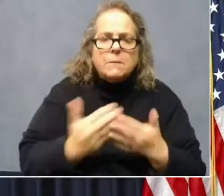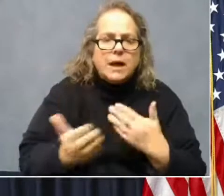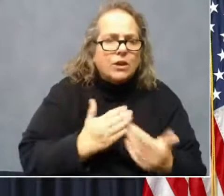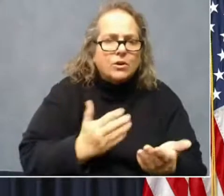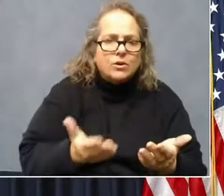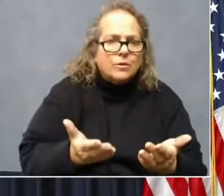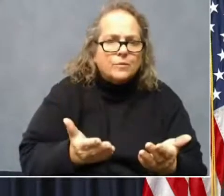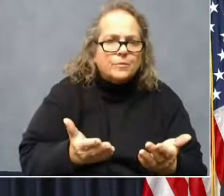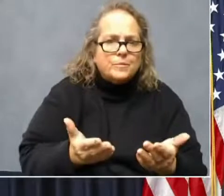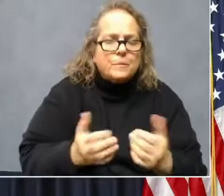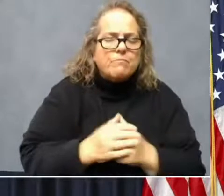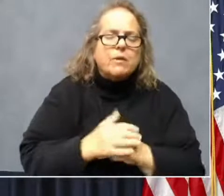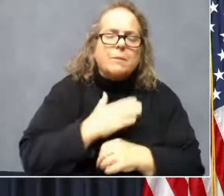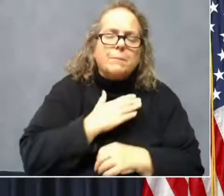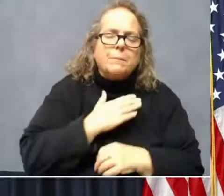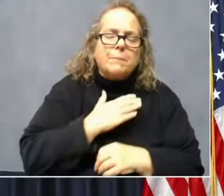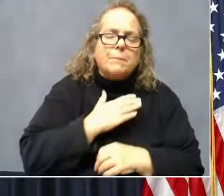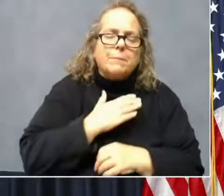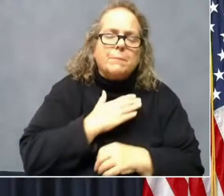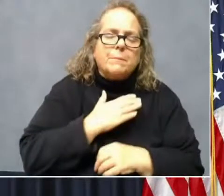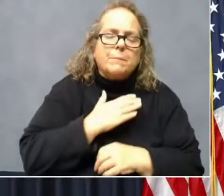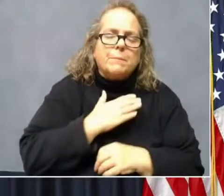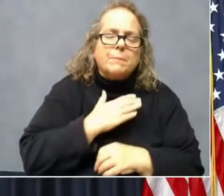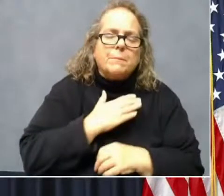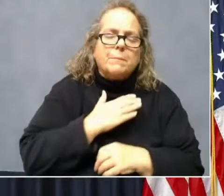What we're seeing is tight.